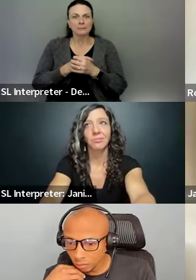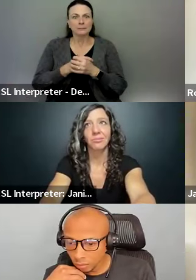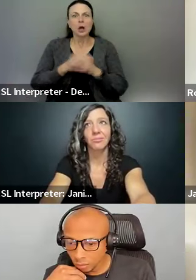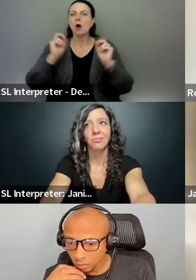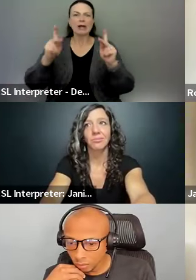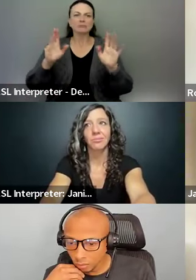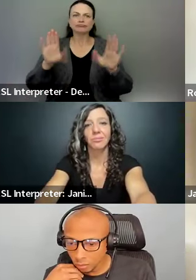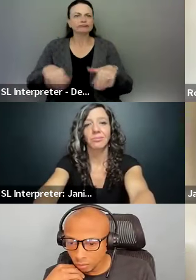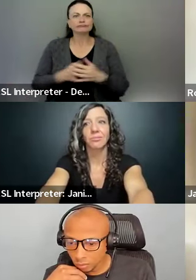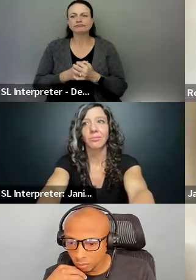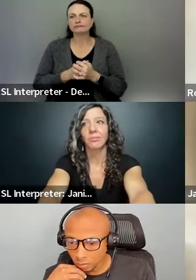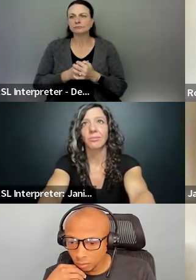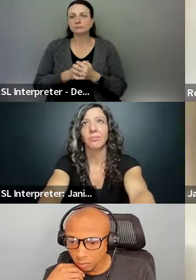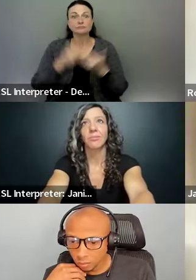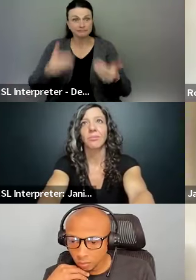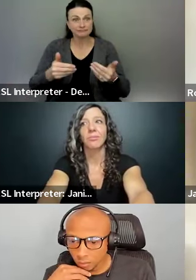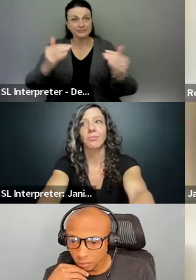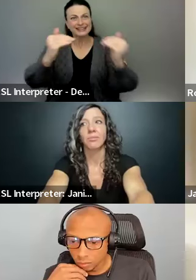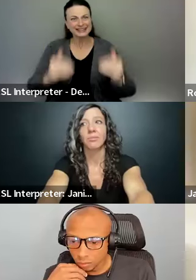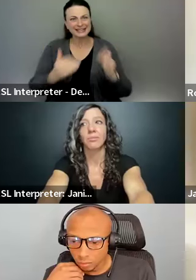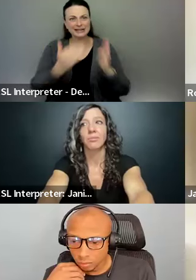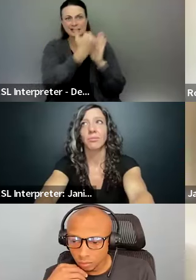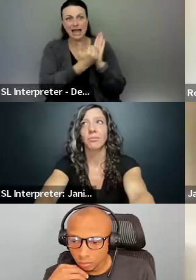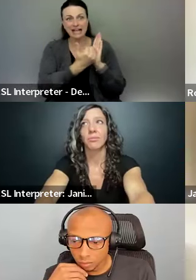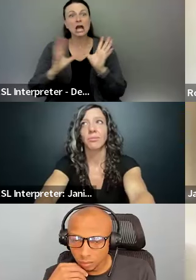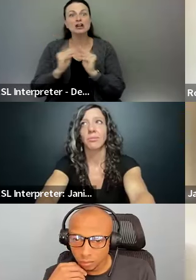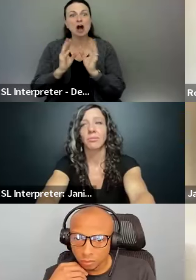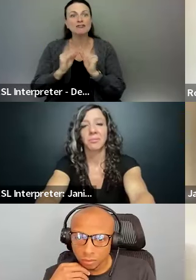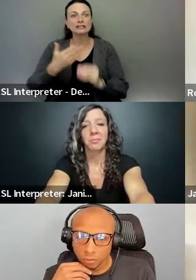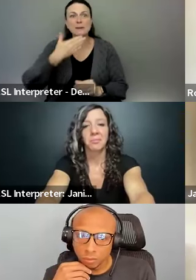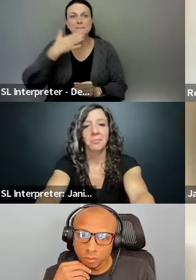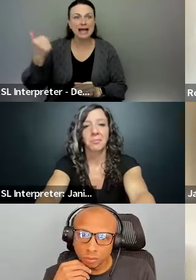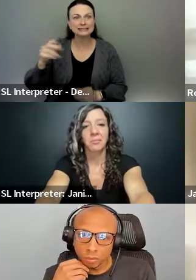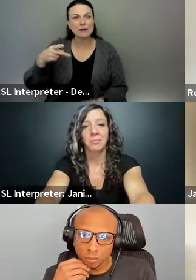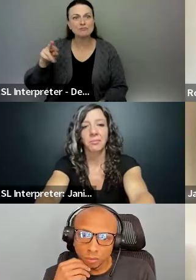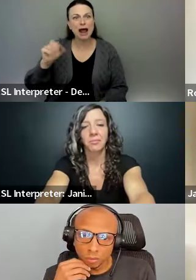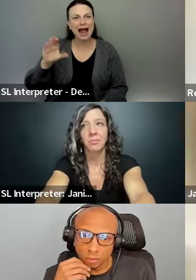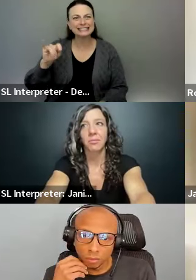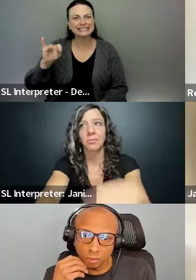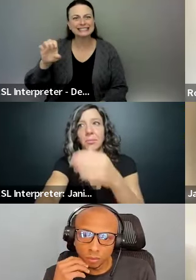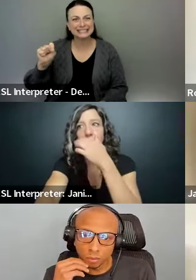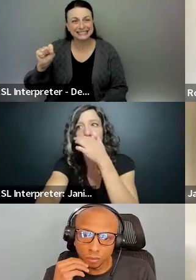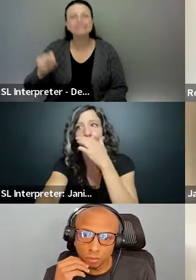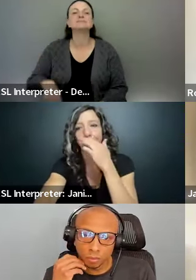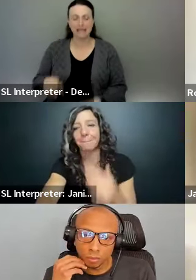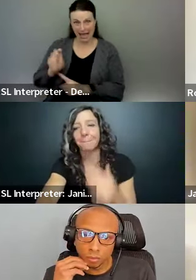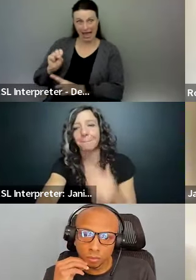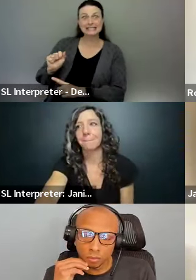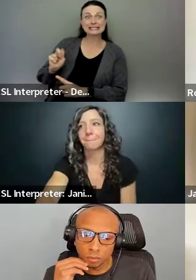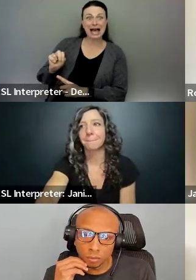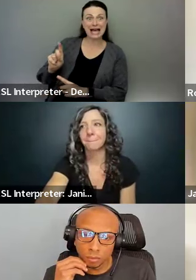Okay. So next conference best practices. So Sandeep did some edits,